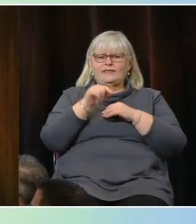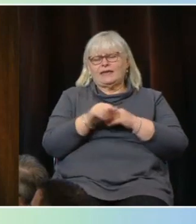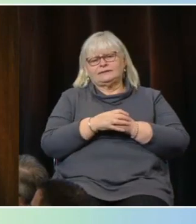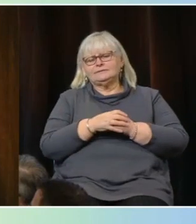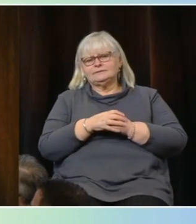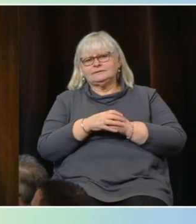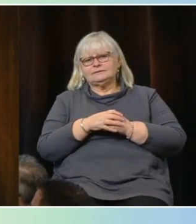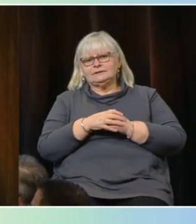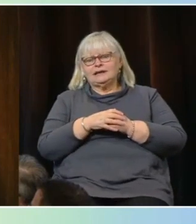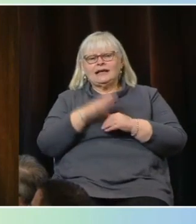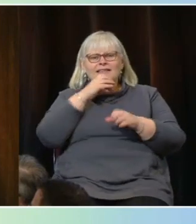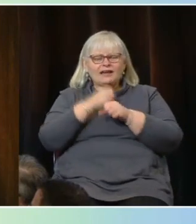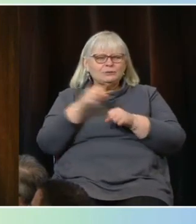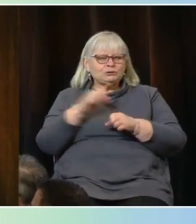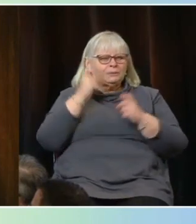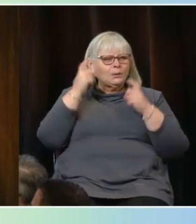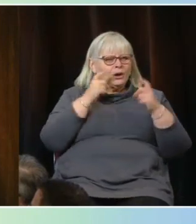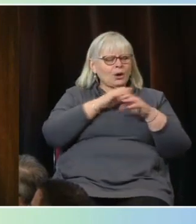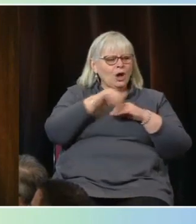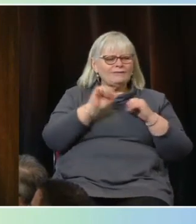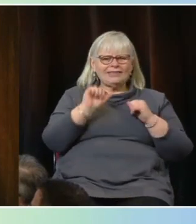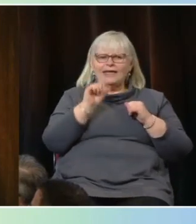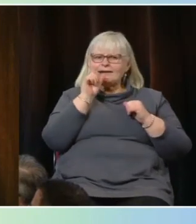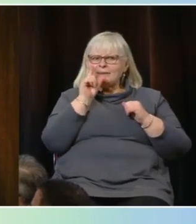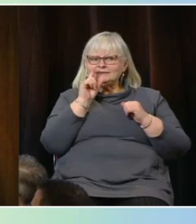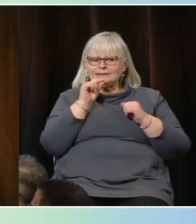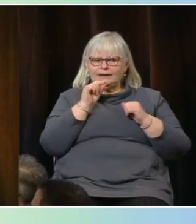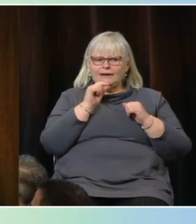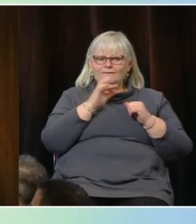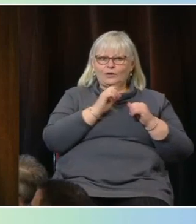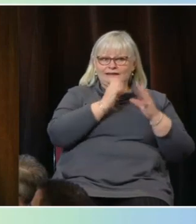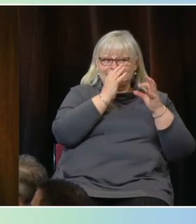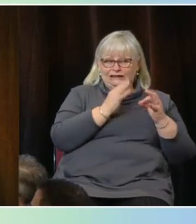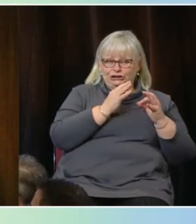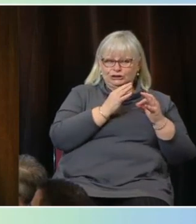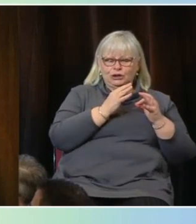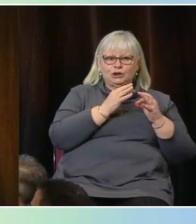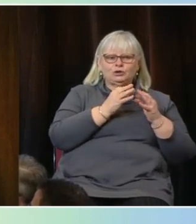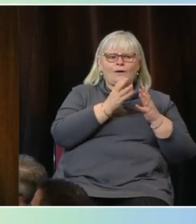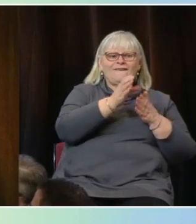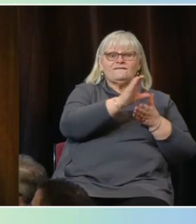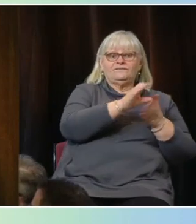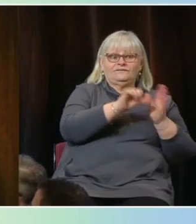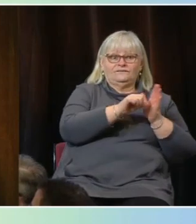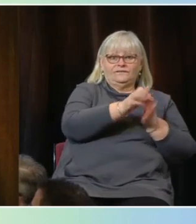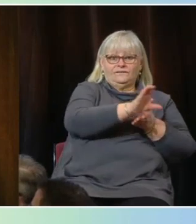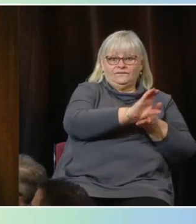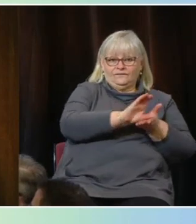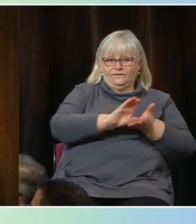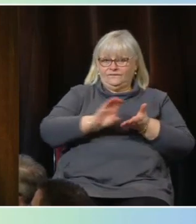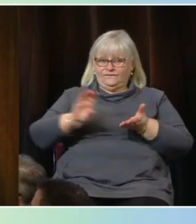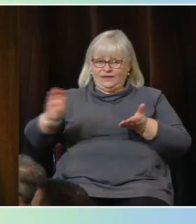government should also be wary of their own the capacity of their own decisions to divert resources from productive Investments